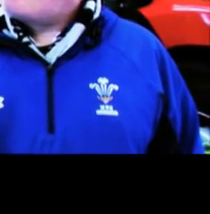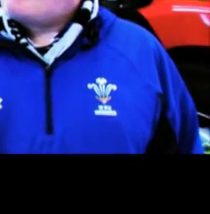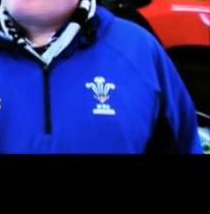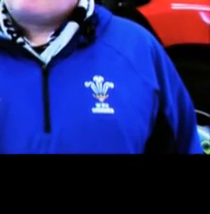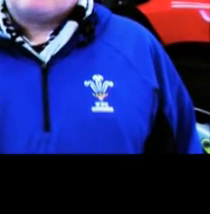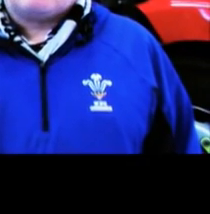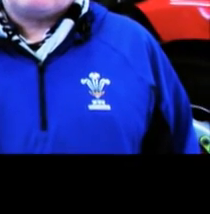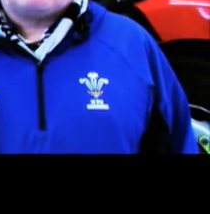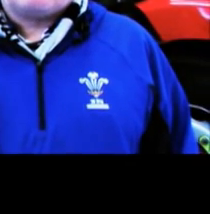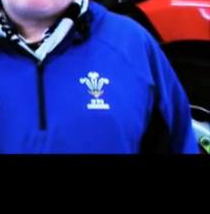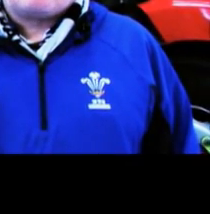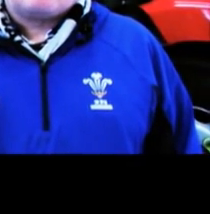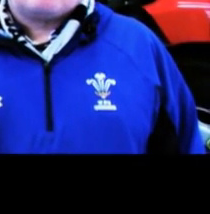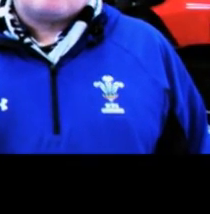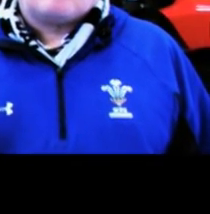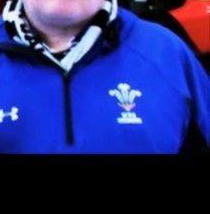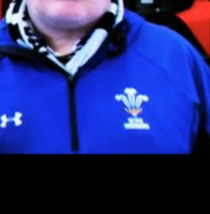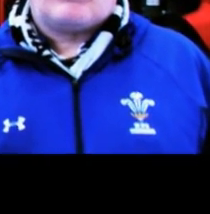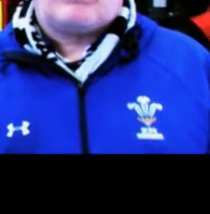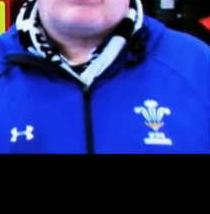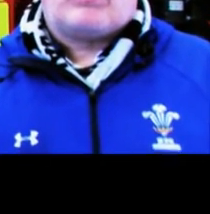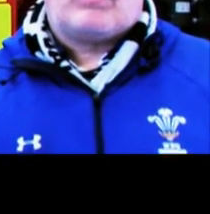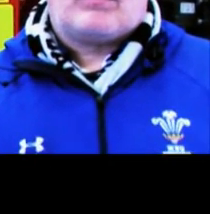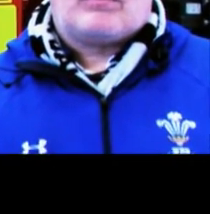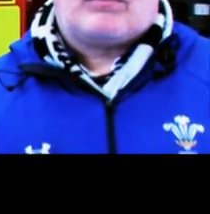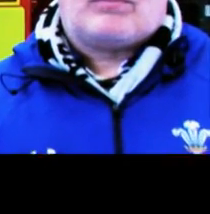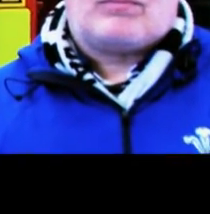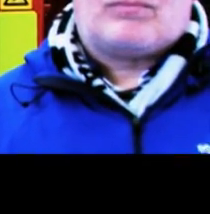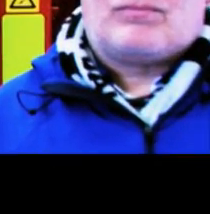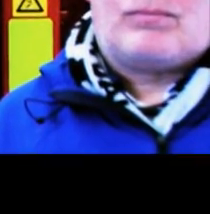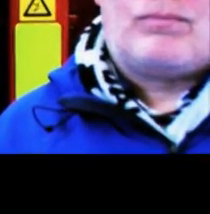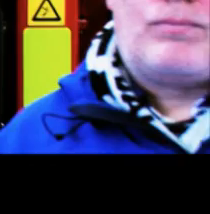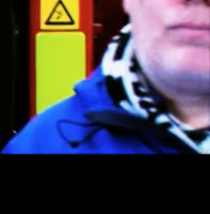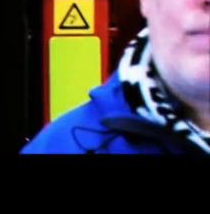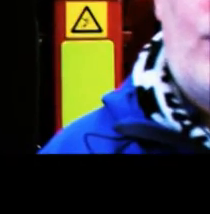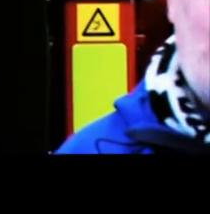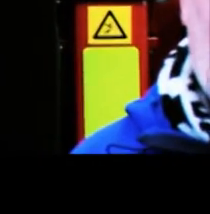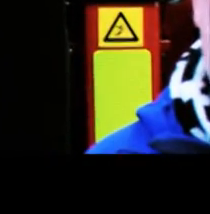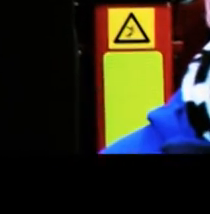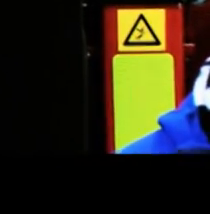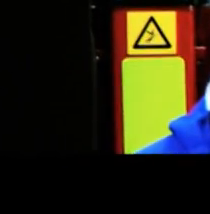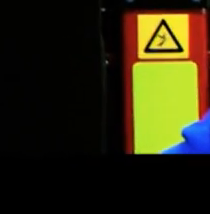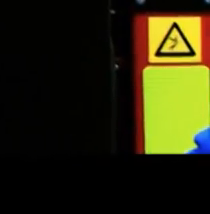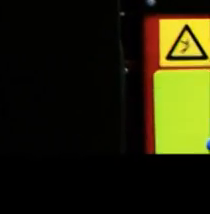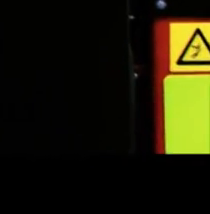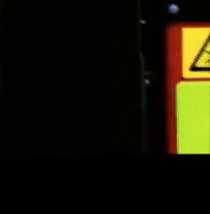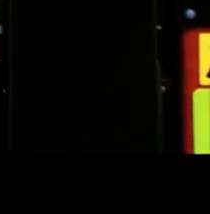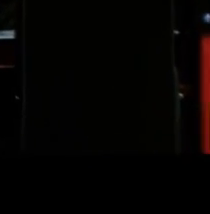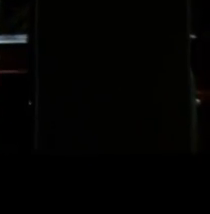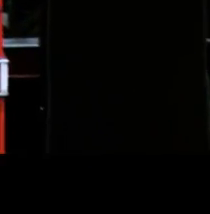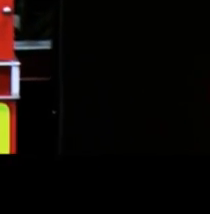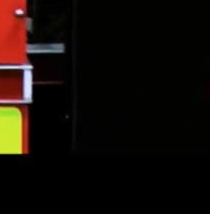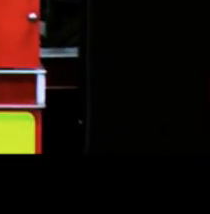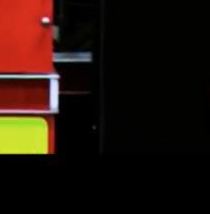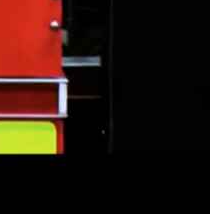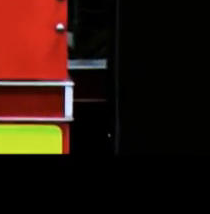Another important safety tip, which is very, very important, and it would be a remiss of me to